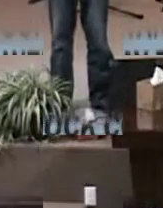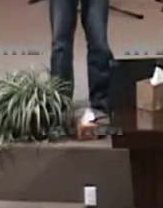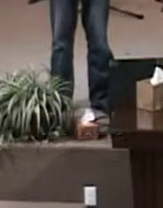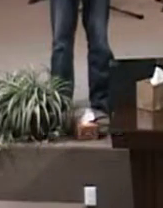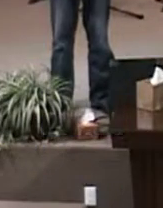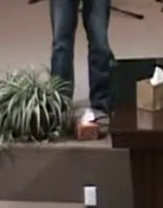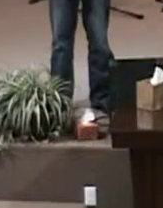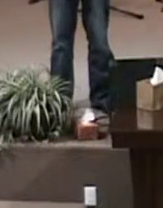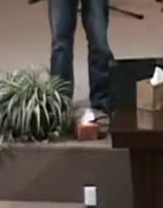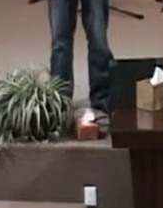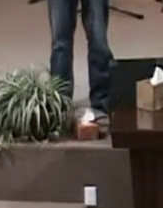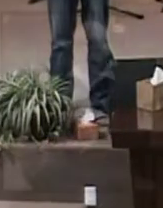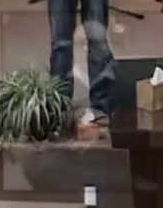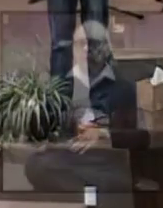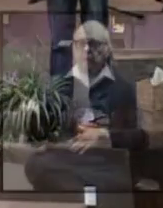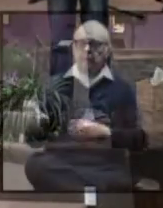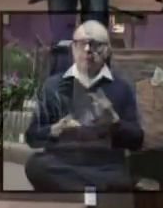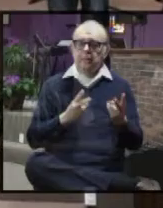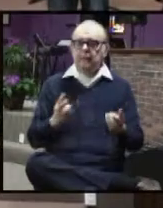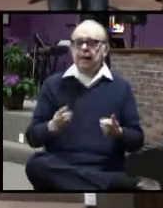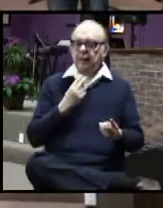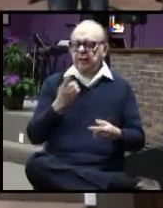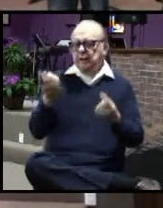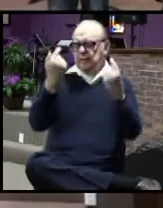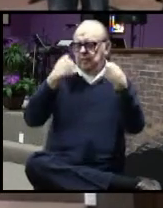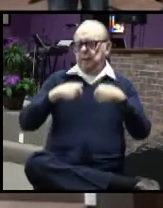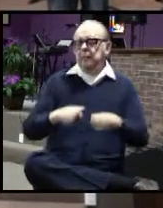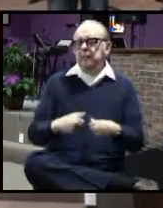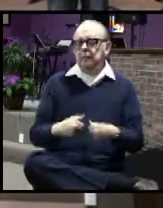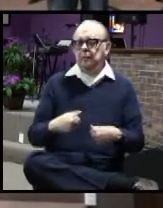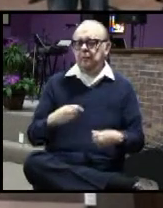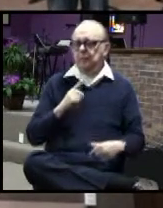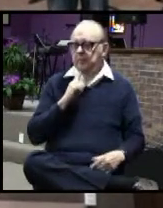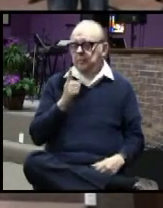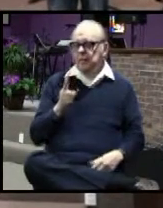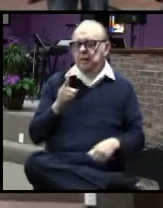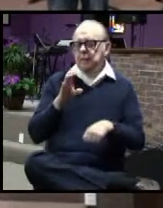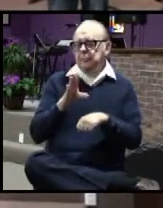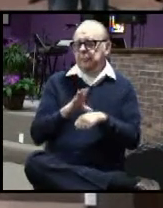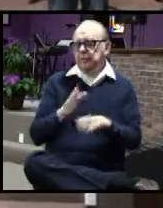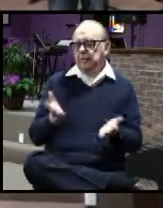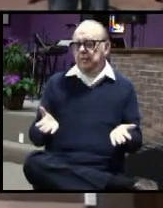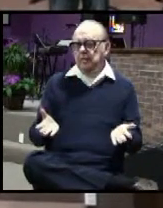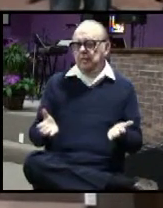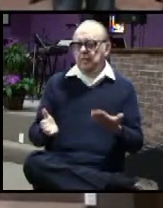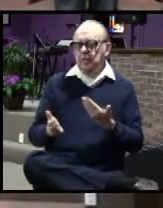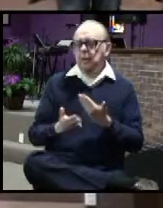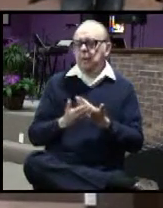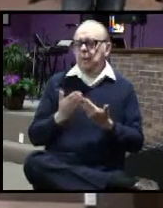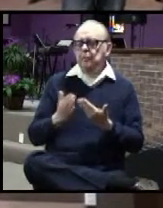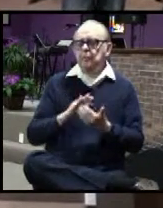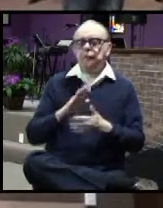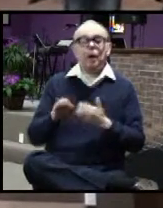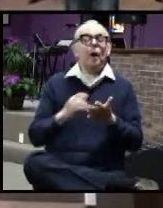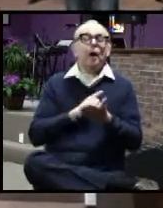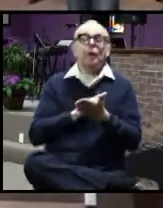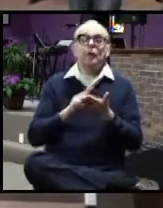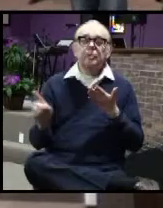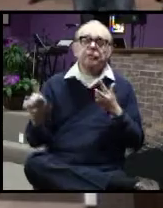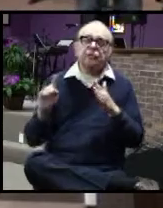So for those of you that are visiting, thanks for coming. We've actually been in church almost all week. We started